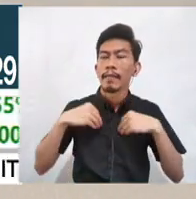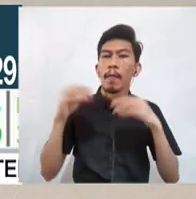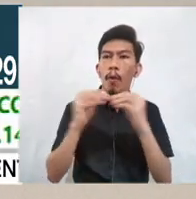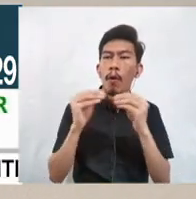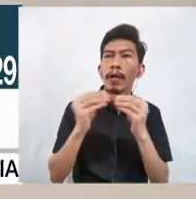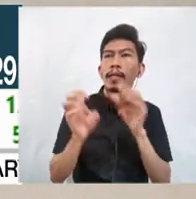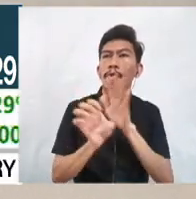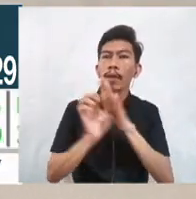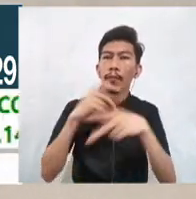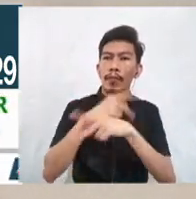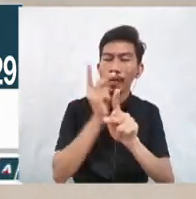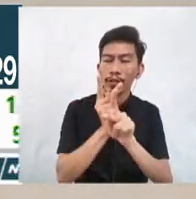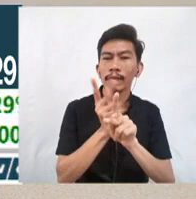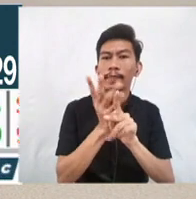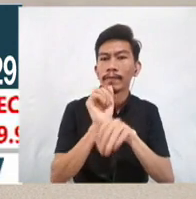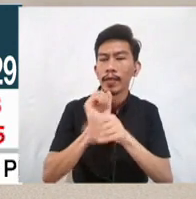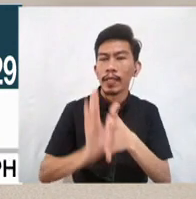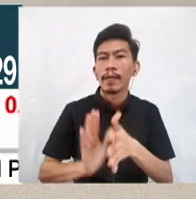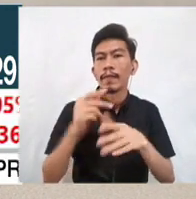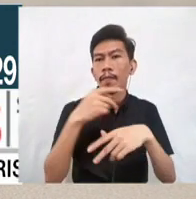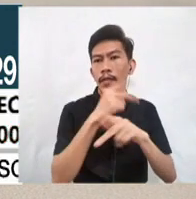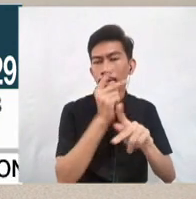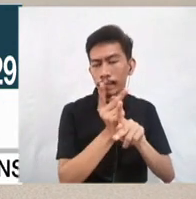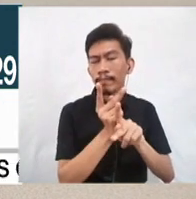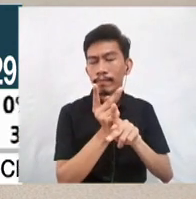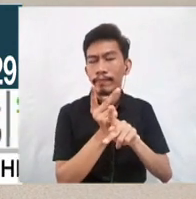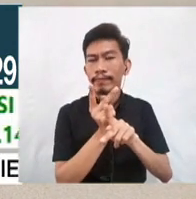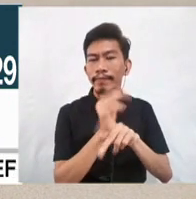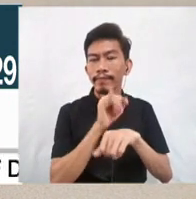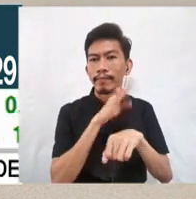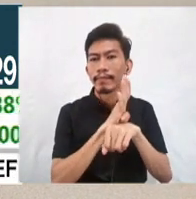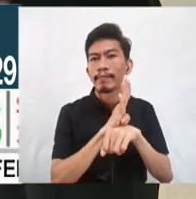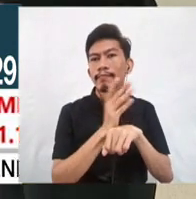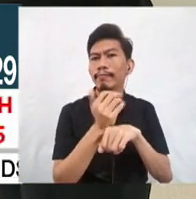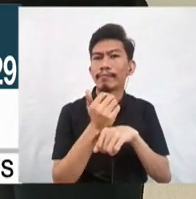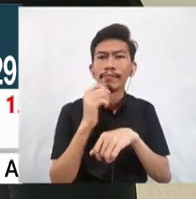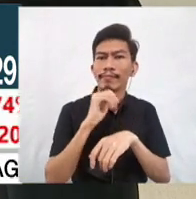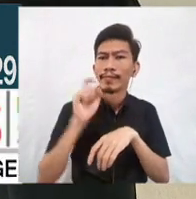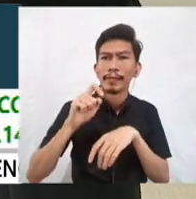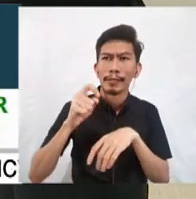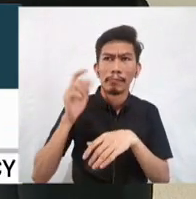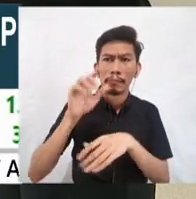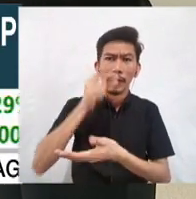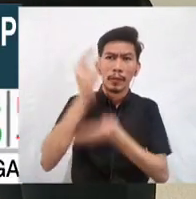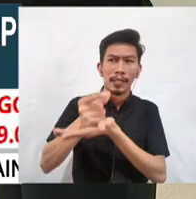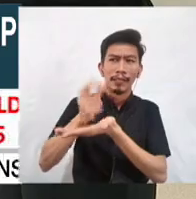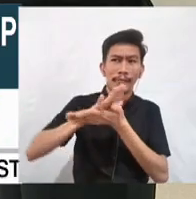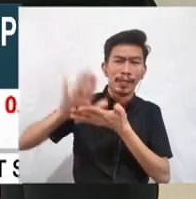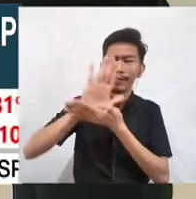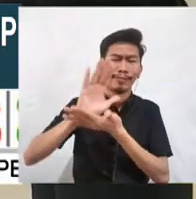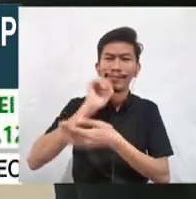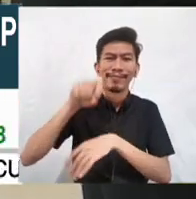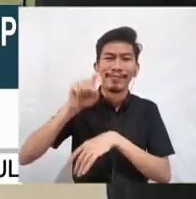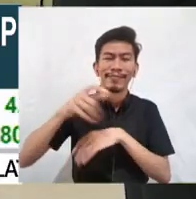example, mm-hmm. those who will be in the production area. No? Mm-hmm. So it does not need a college degree. Mm-hmm.